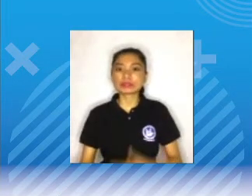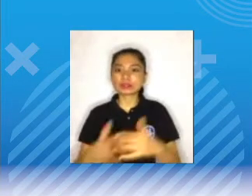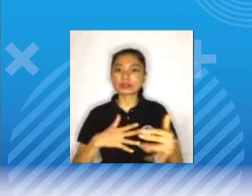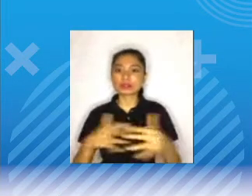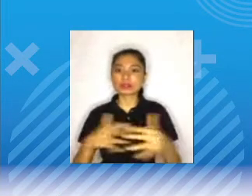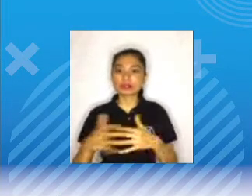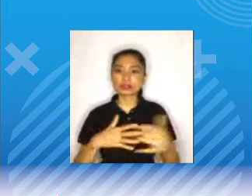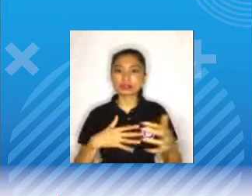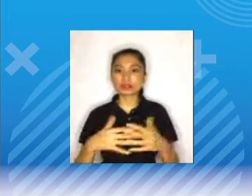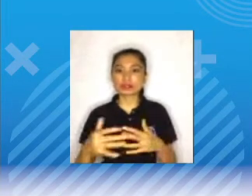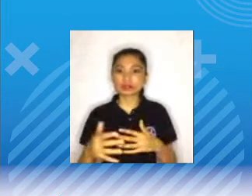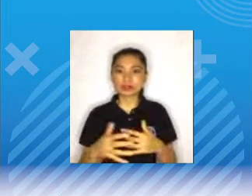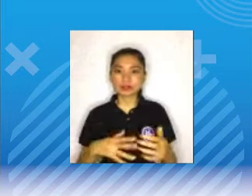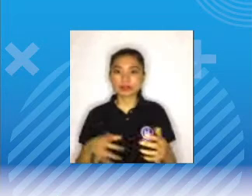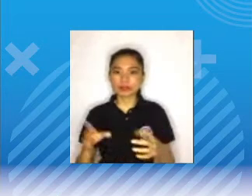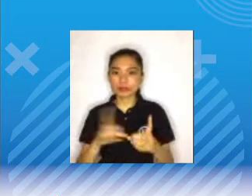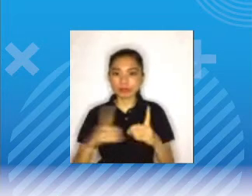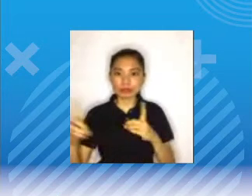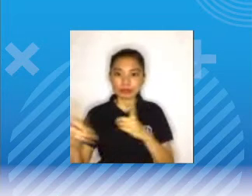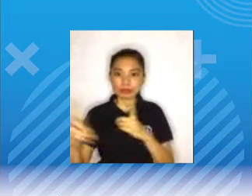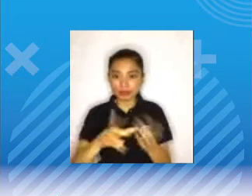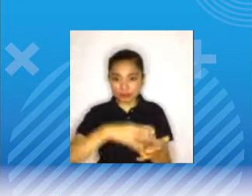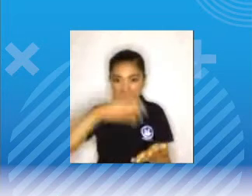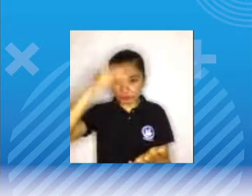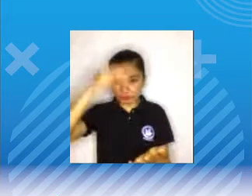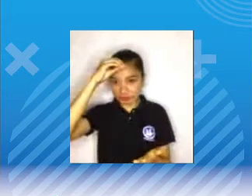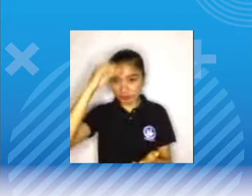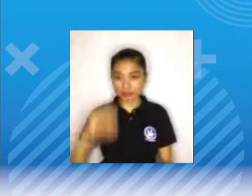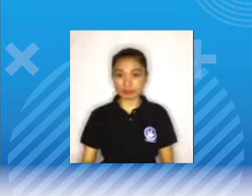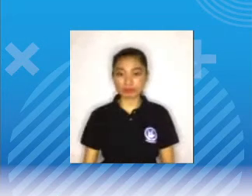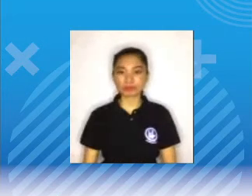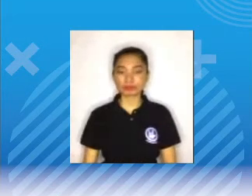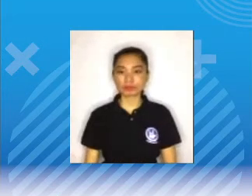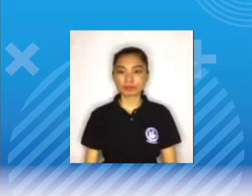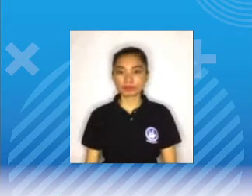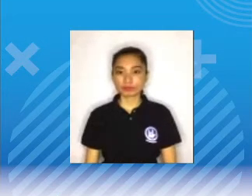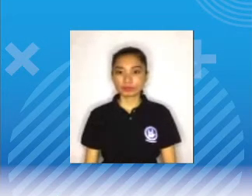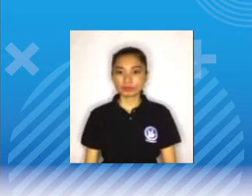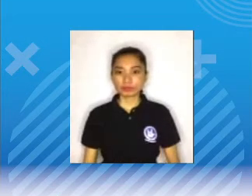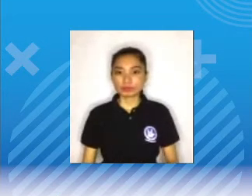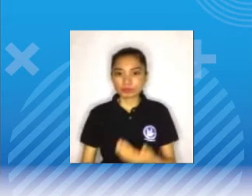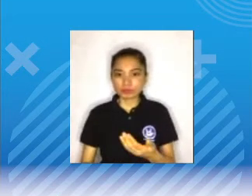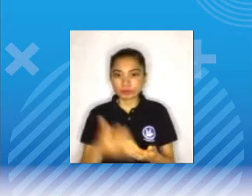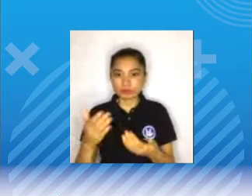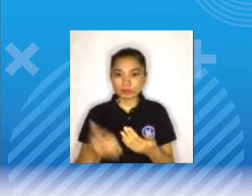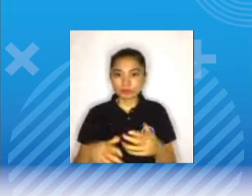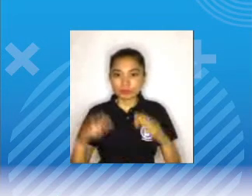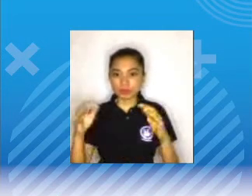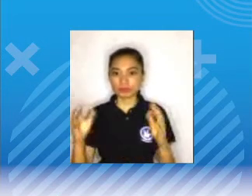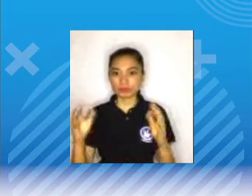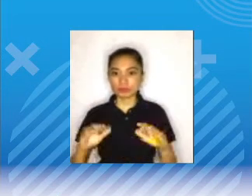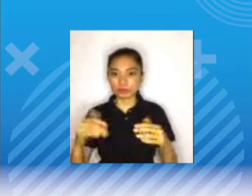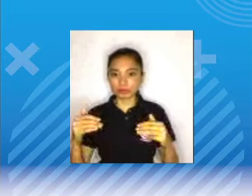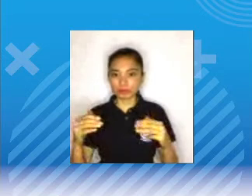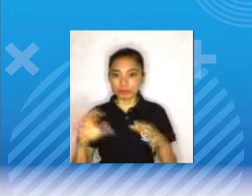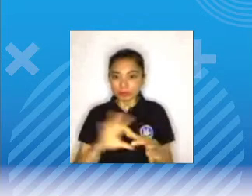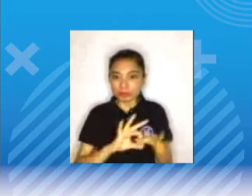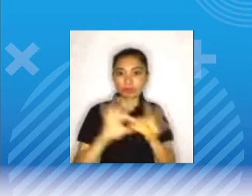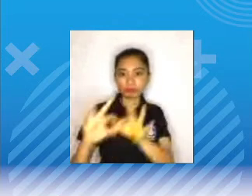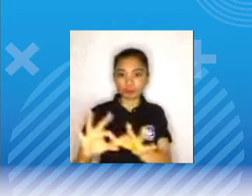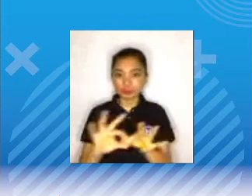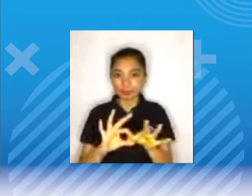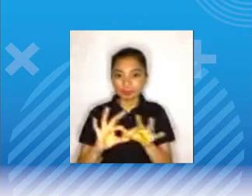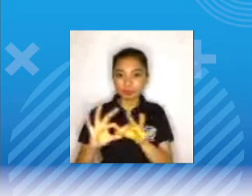of this new season of Research O Clock, our topic is on engaging household in the distance learning. We hope to support